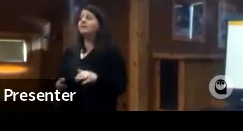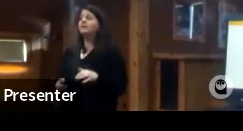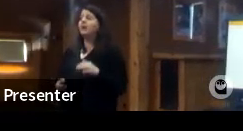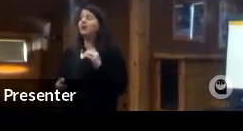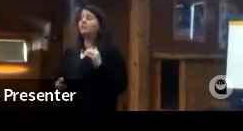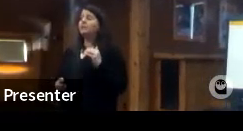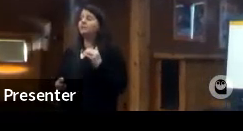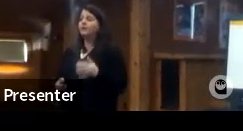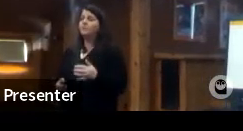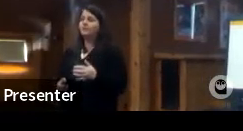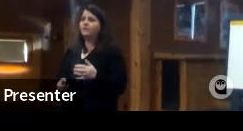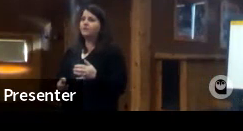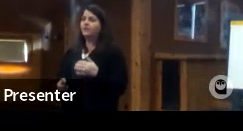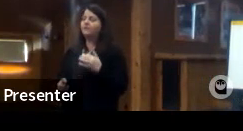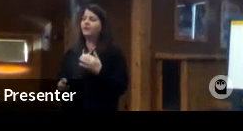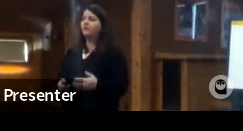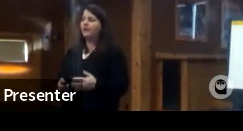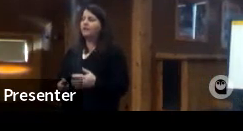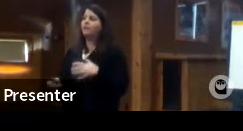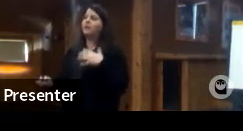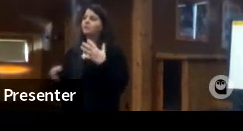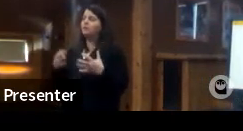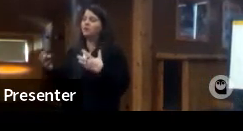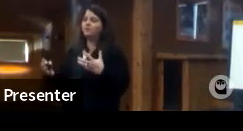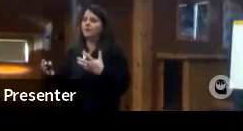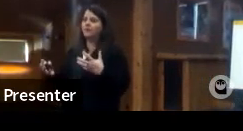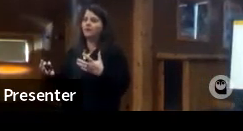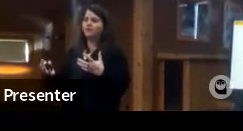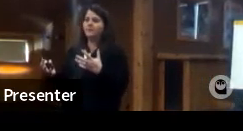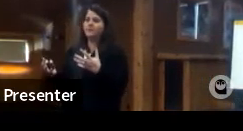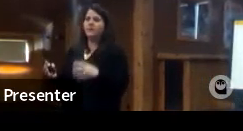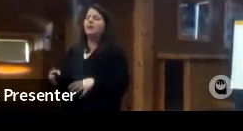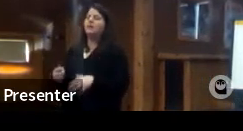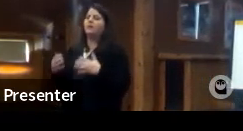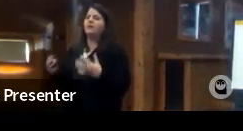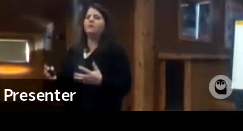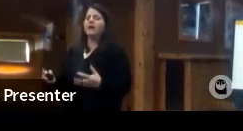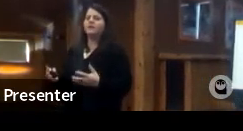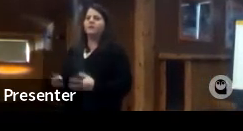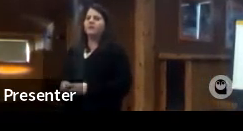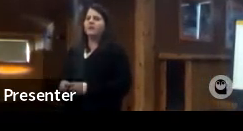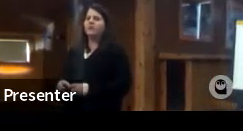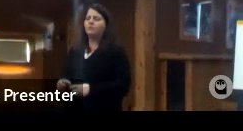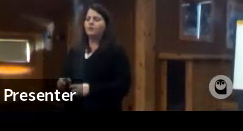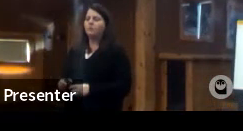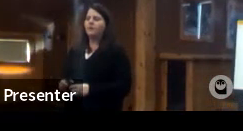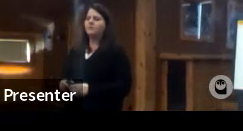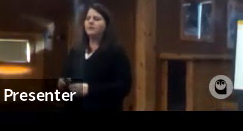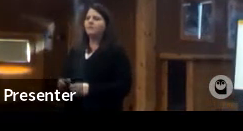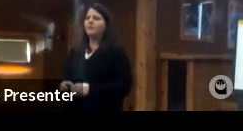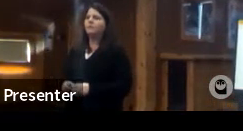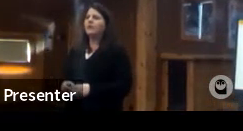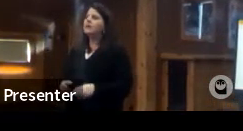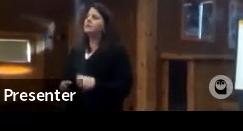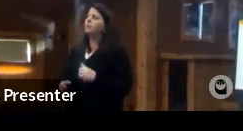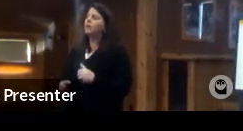there were cases where it was very beneficial if I could have, but as we talked about it in the office, we never actually went down that road when I was